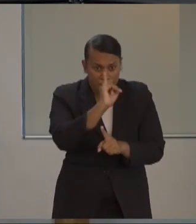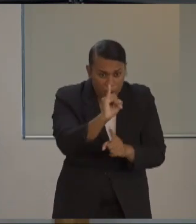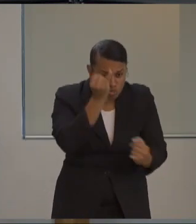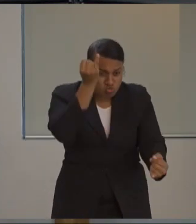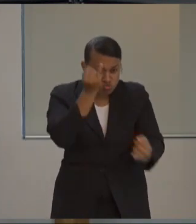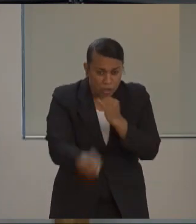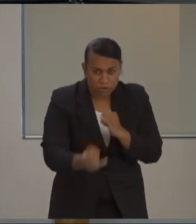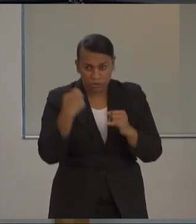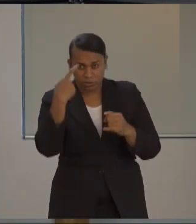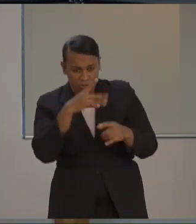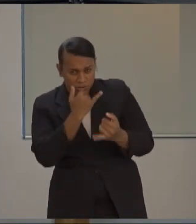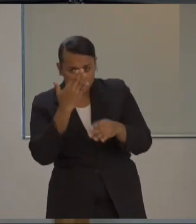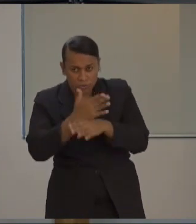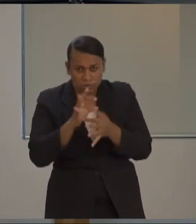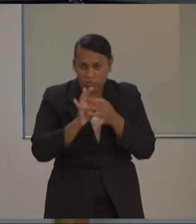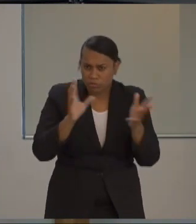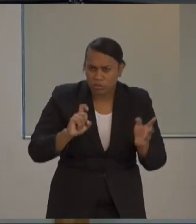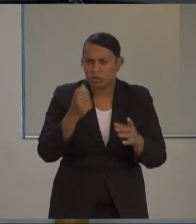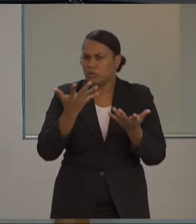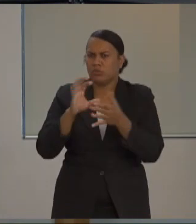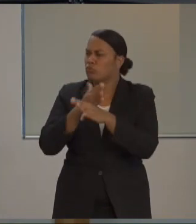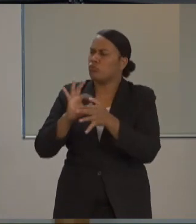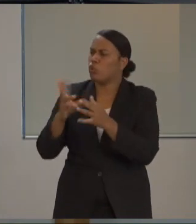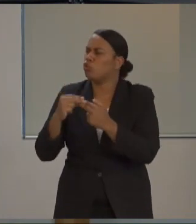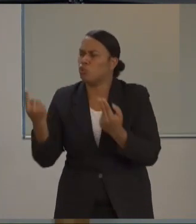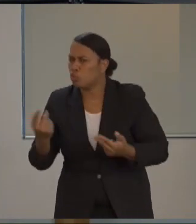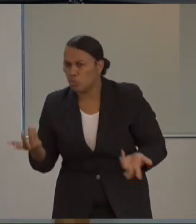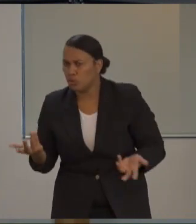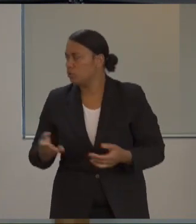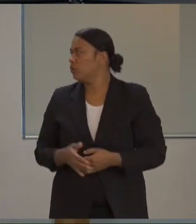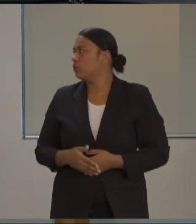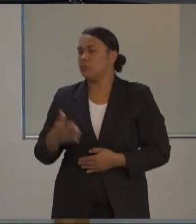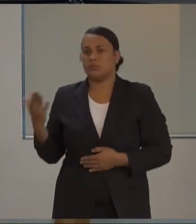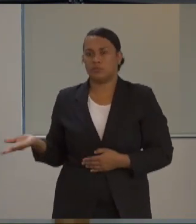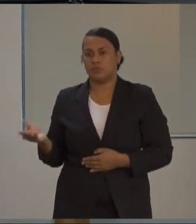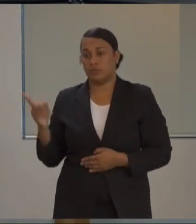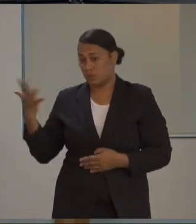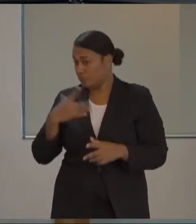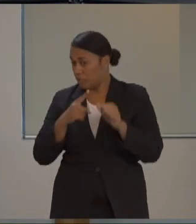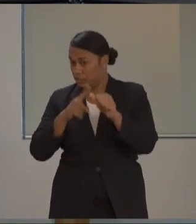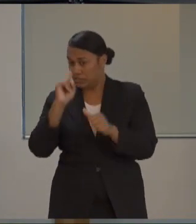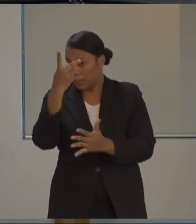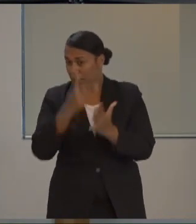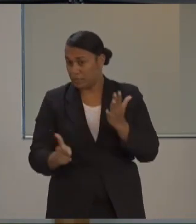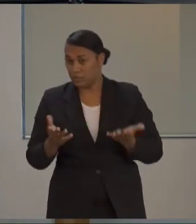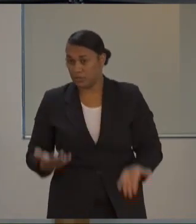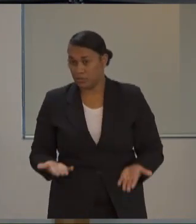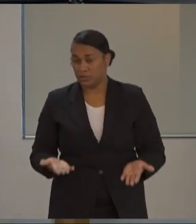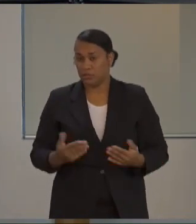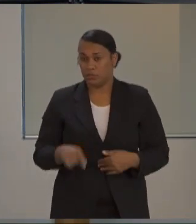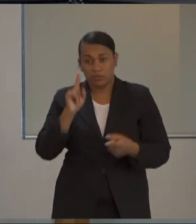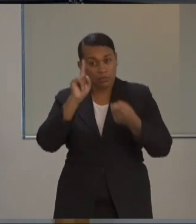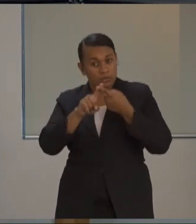make this better. Who are you going to work with, and what sort of measures do you have in place? Can I answer the first part? Your questions are quite long. Can I answer the first part first? What was the first